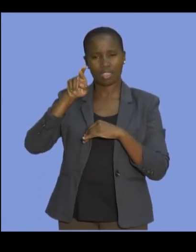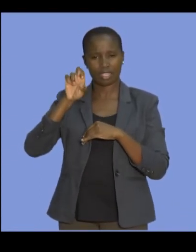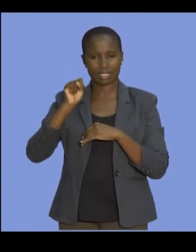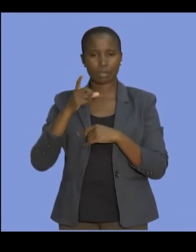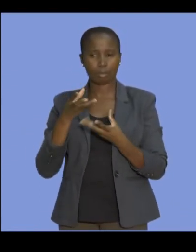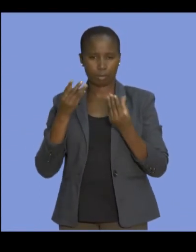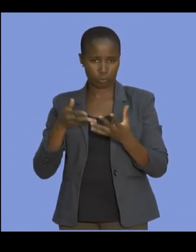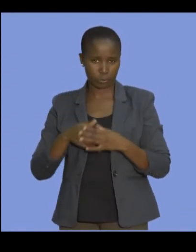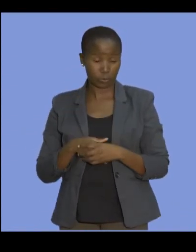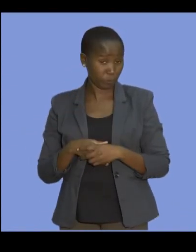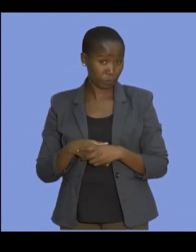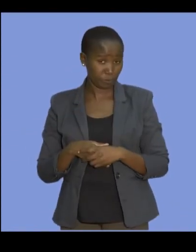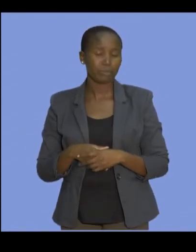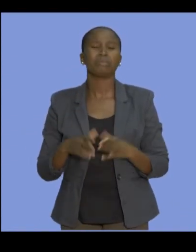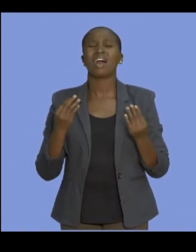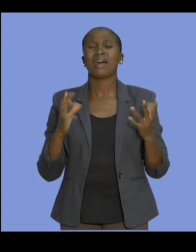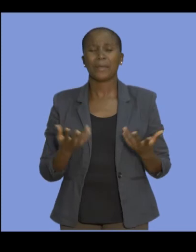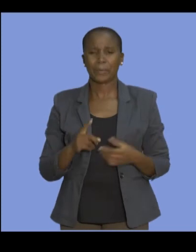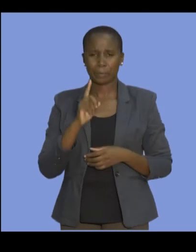So the value is